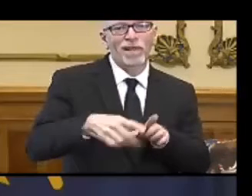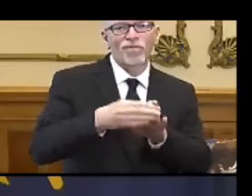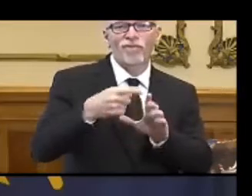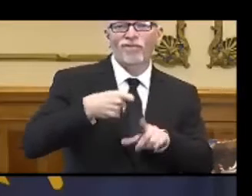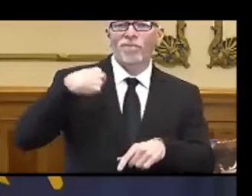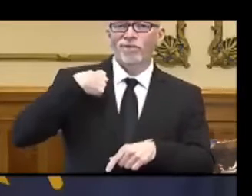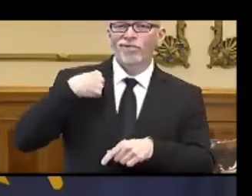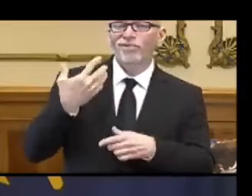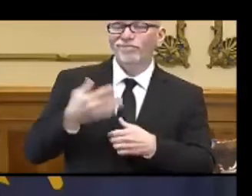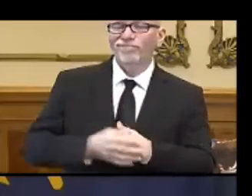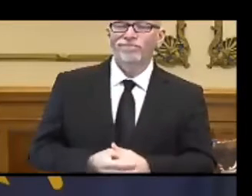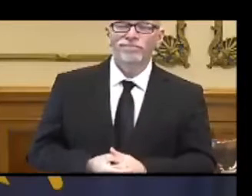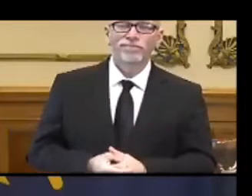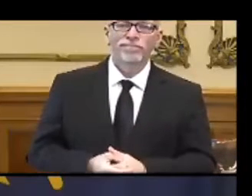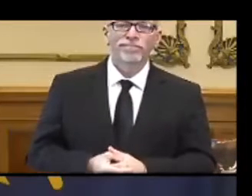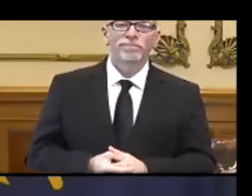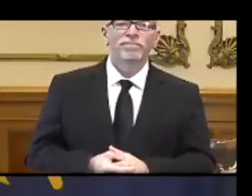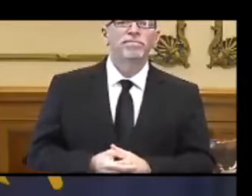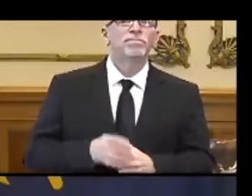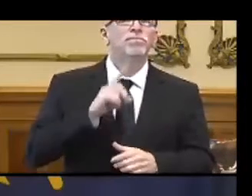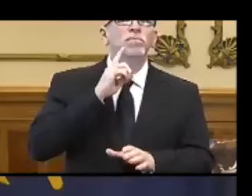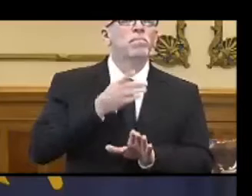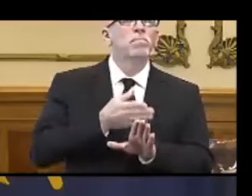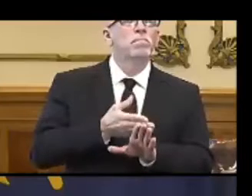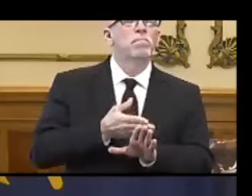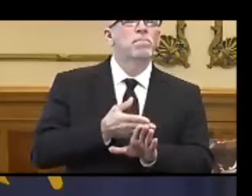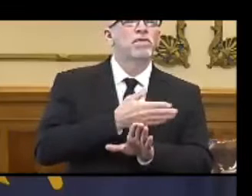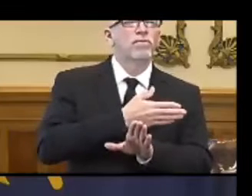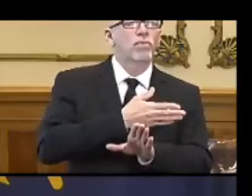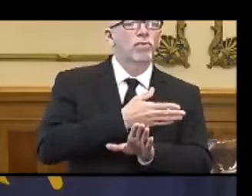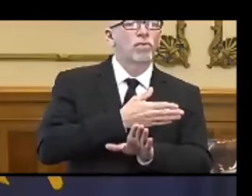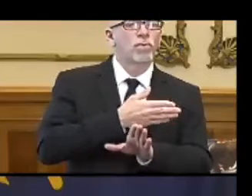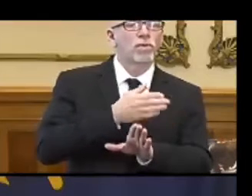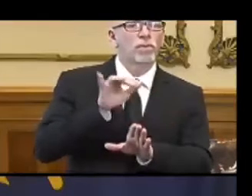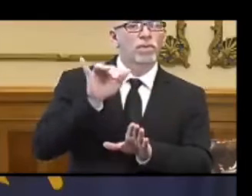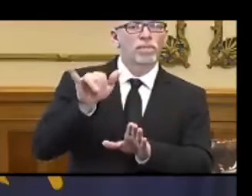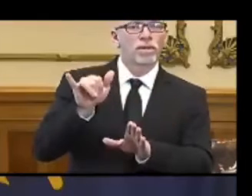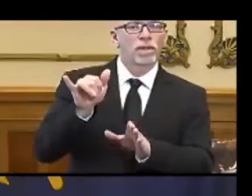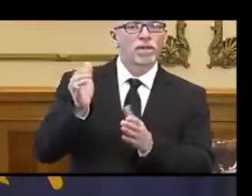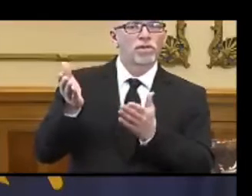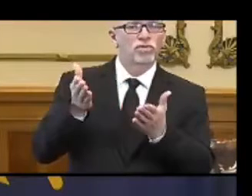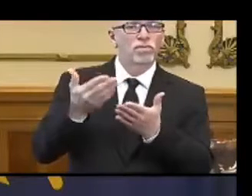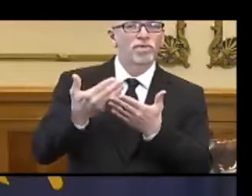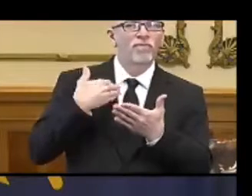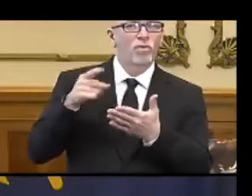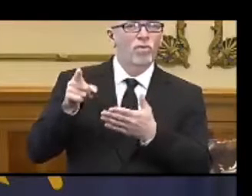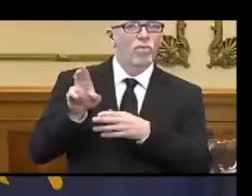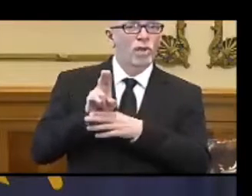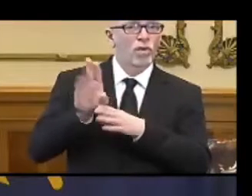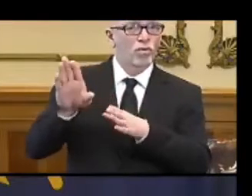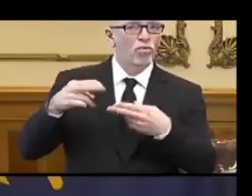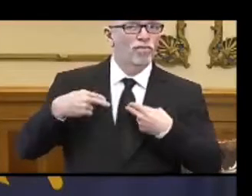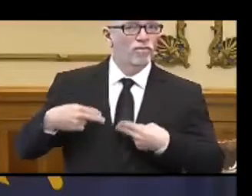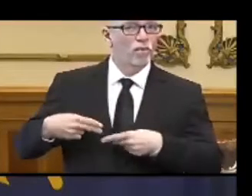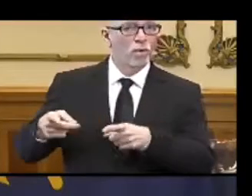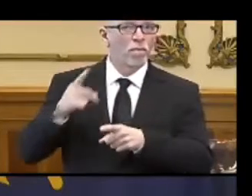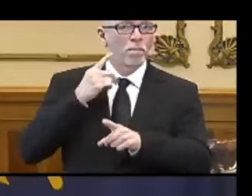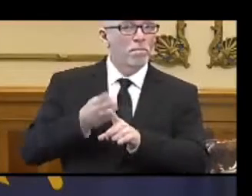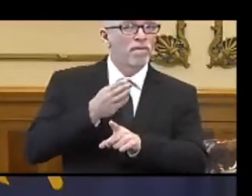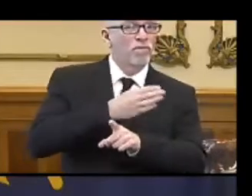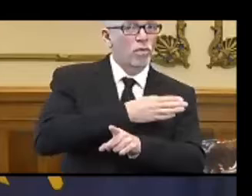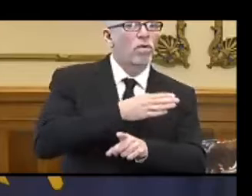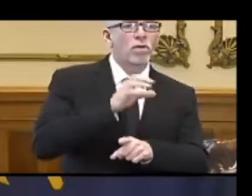her. I will tell you, before that service, before wearing that uniform, she also wore the